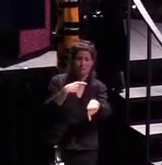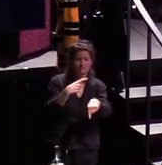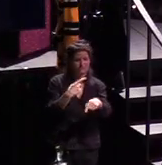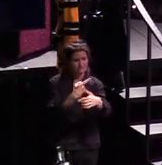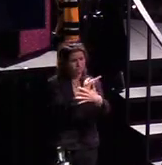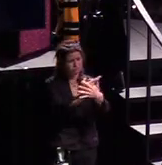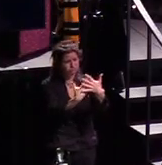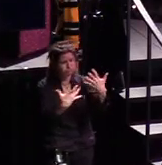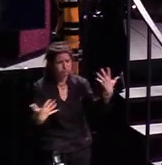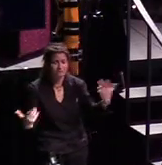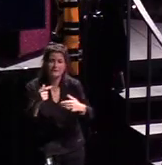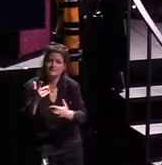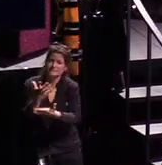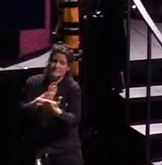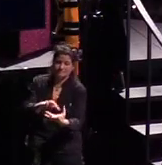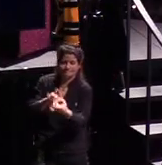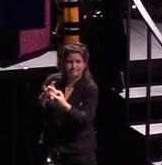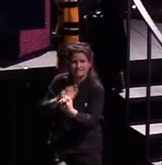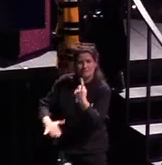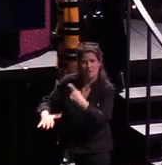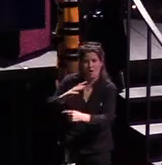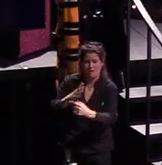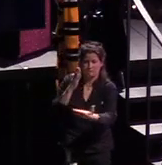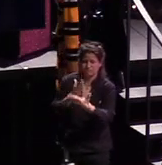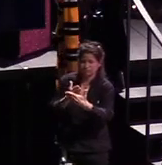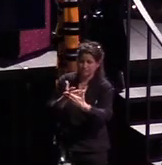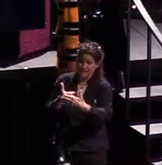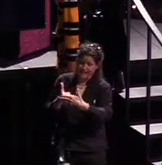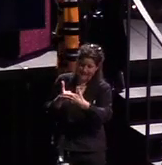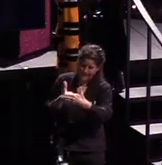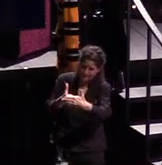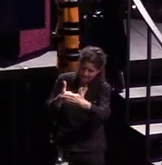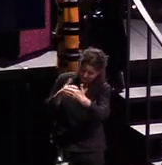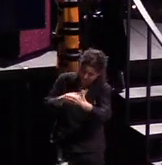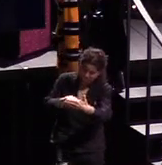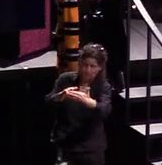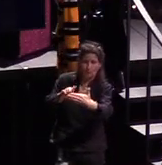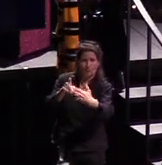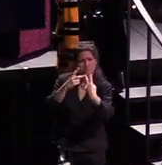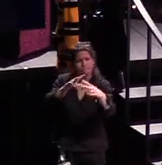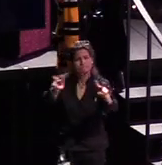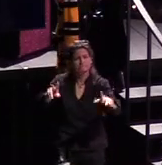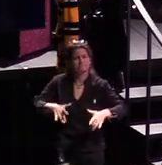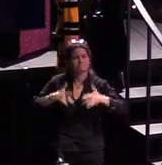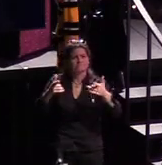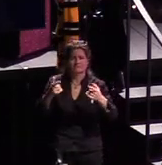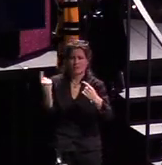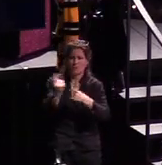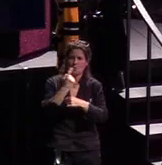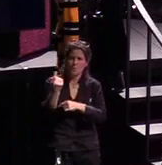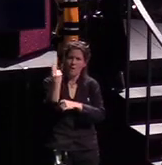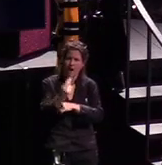whereas there's an extremely limited view of who art music and theater are for